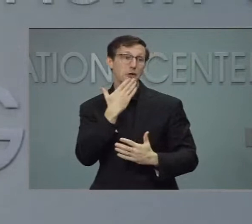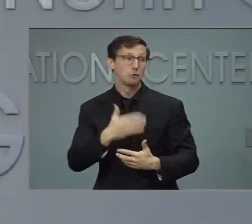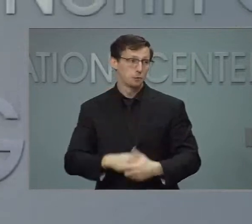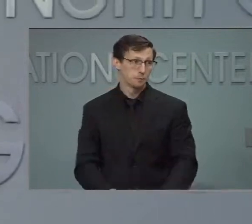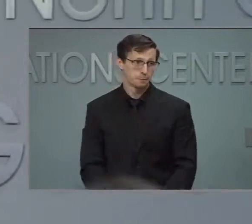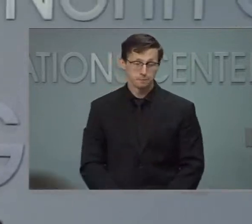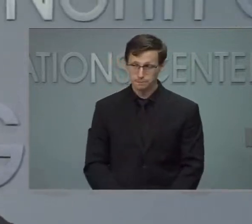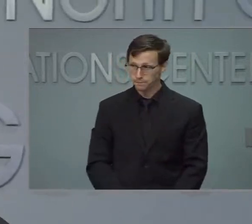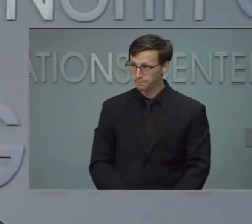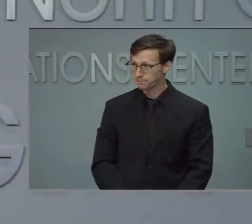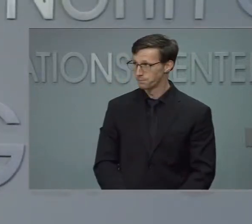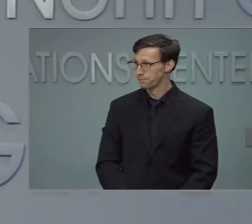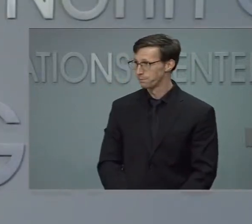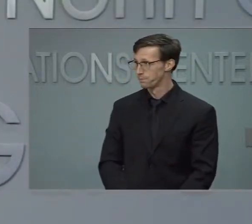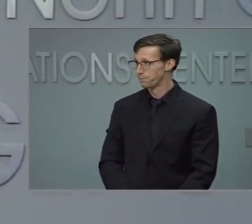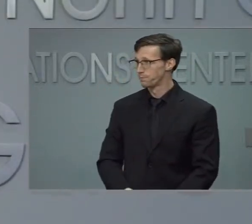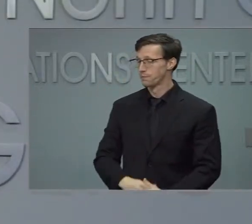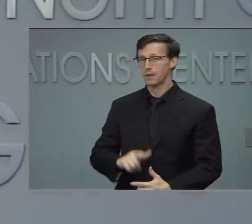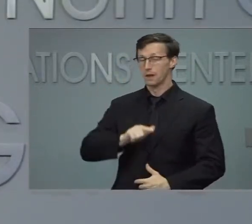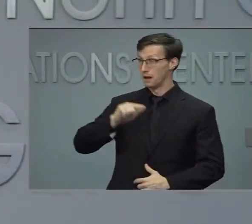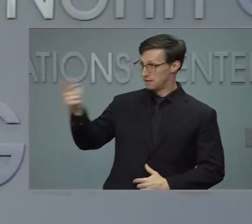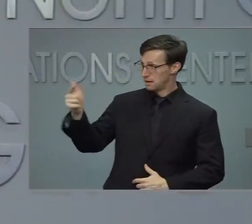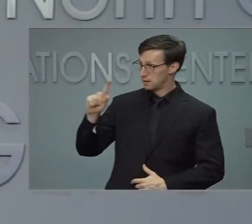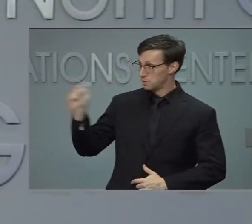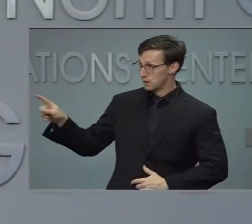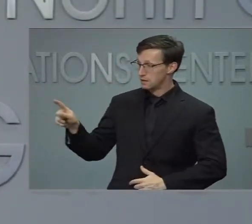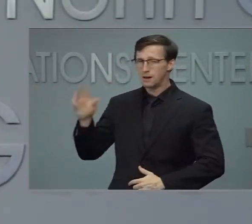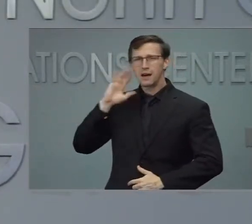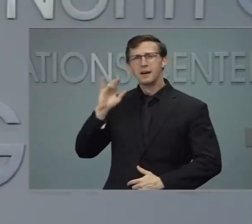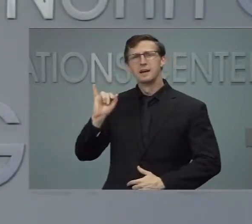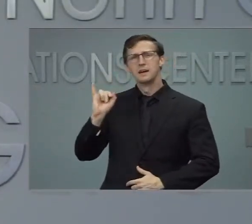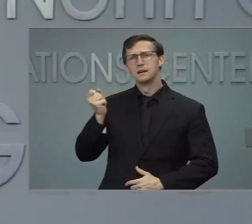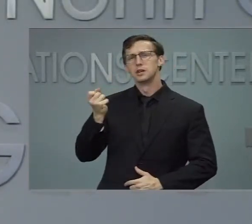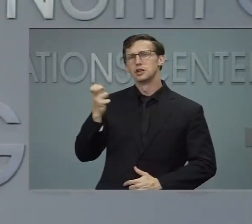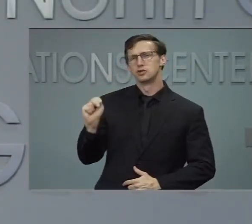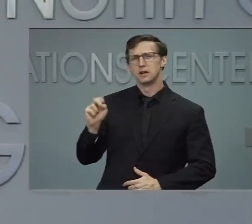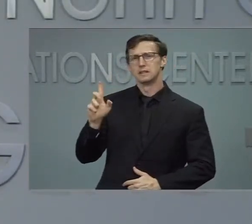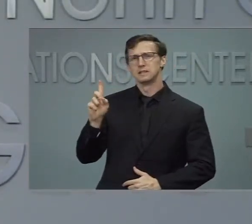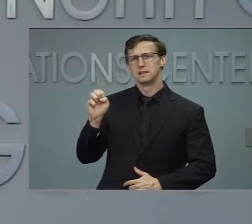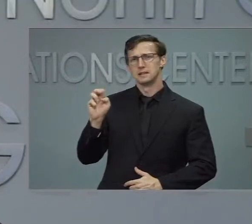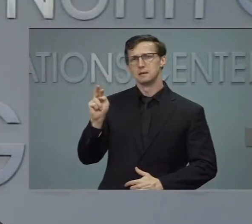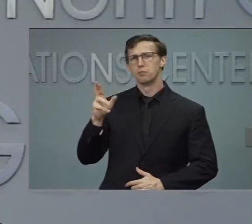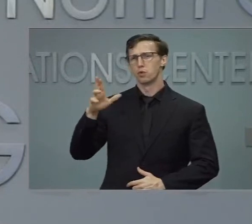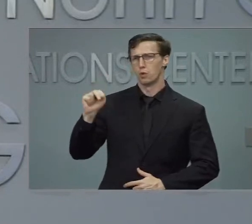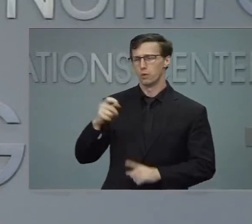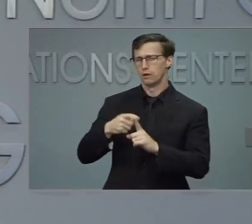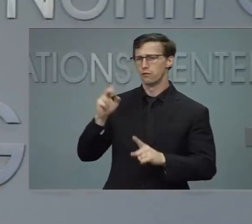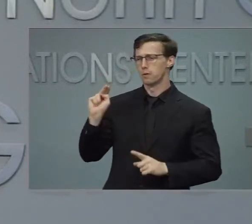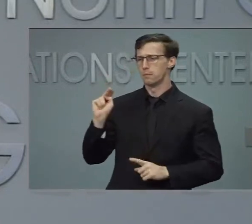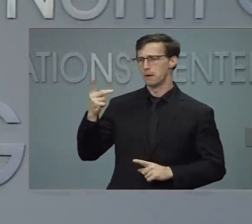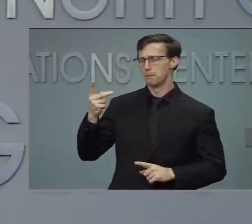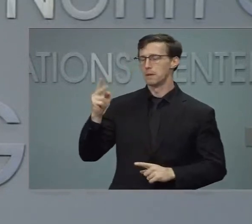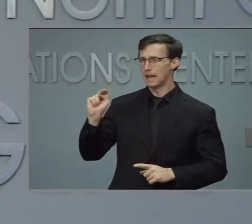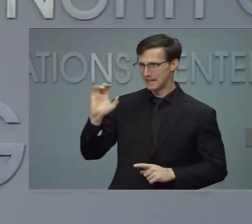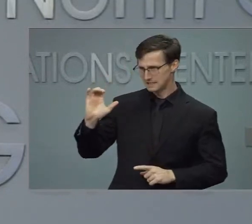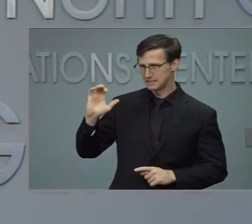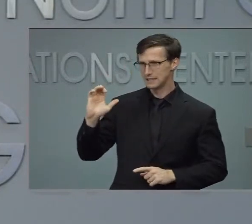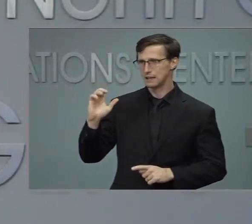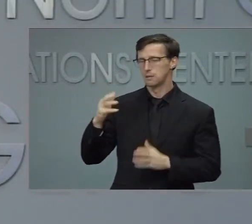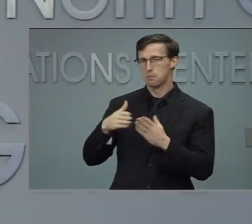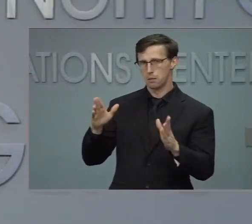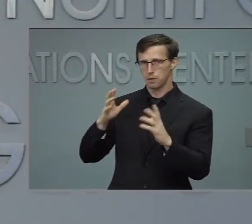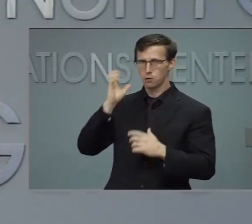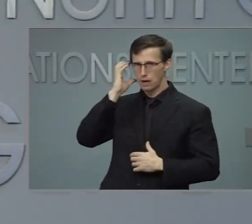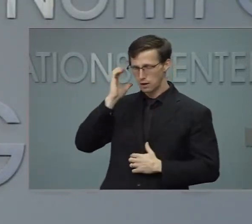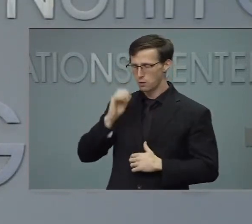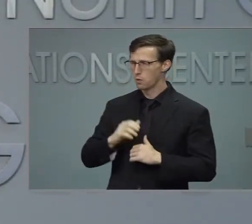Yes. Hi, it's Jason DeBruin with North Carolina Public Radio. You kind of touched on this already a little bit, but I wonder if you could maybe go into some detail about the conversations that you